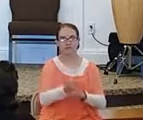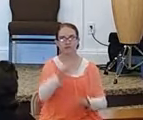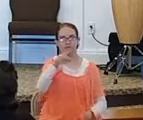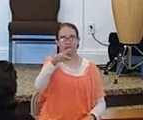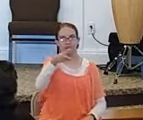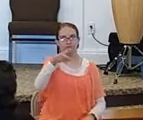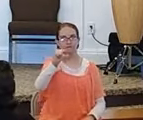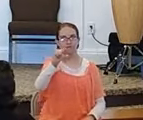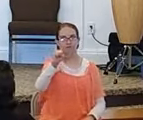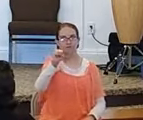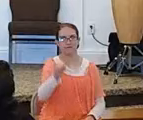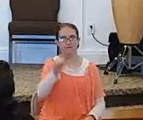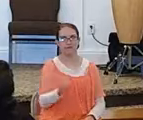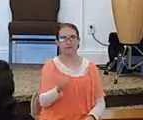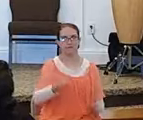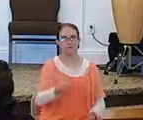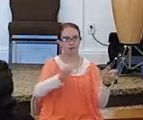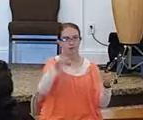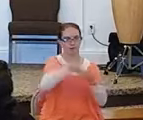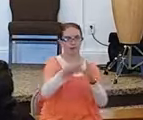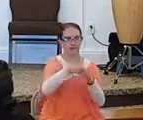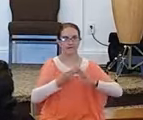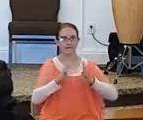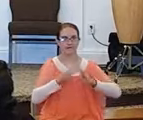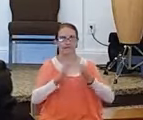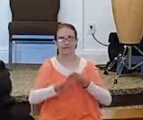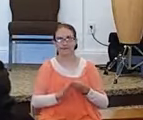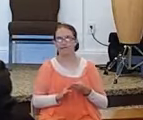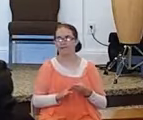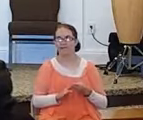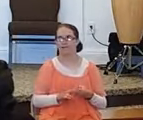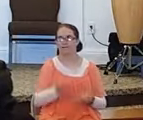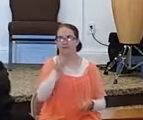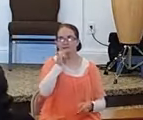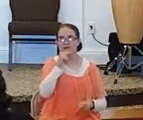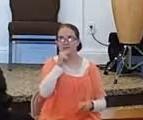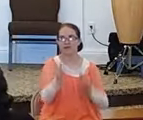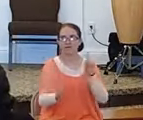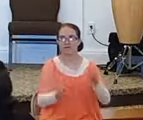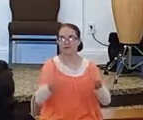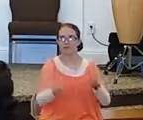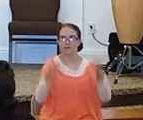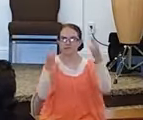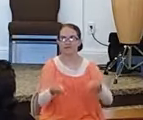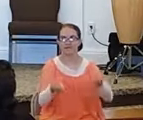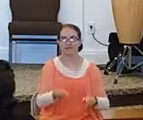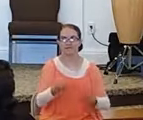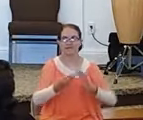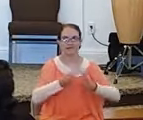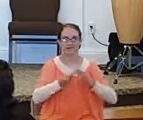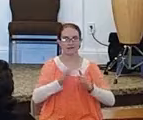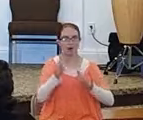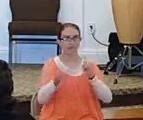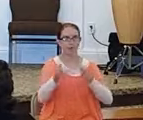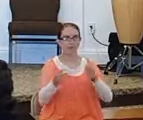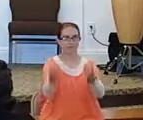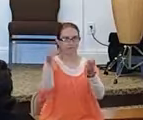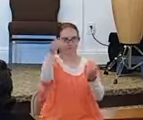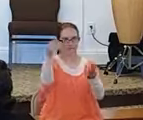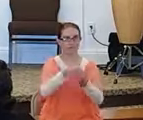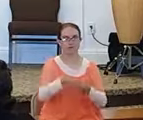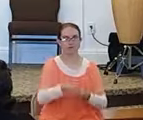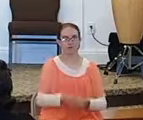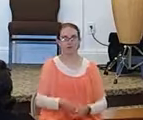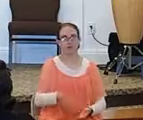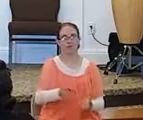pigs, amen, they began to run into town. And they began to tell people what was going on. And when the townspeople came back out, do you